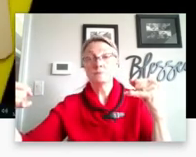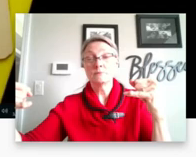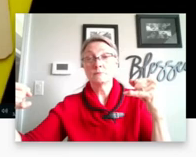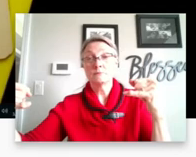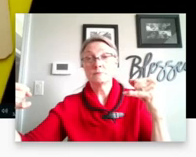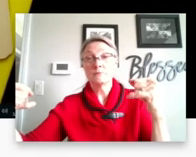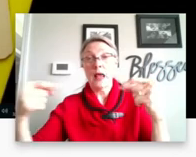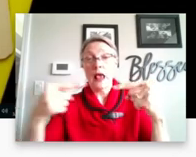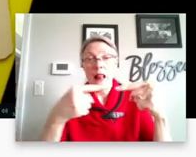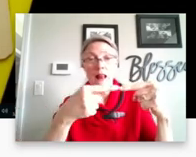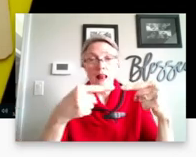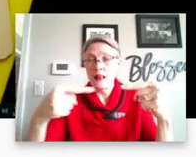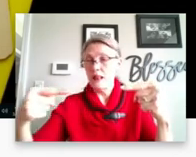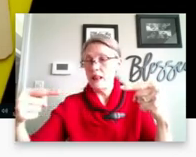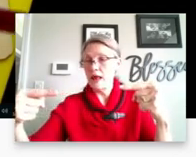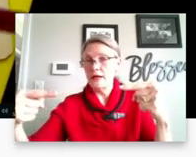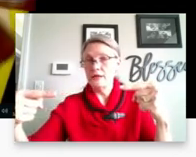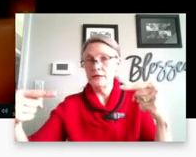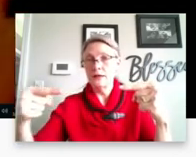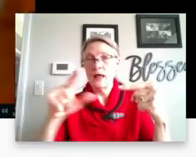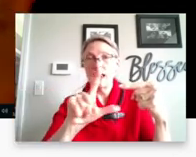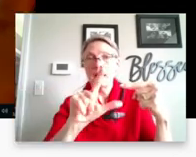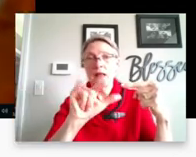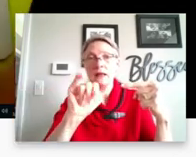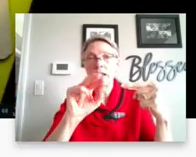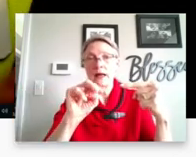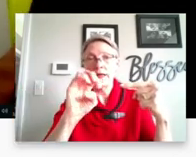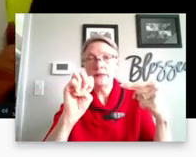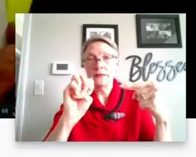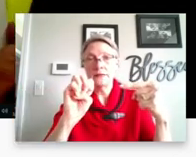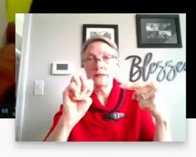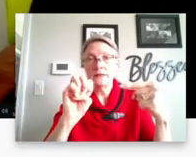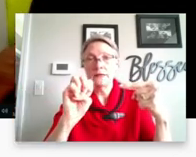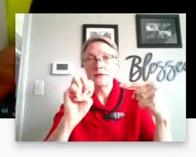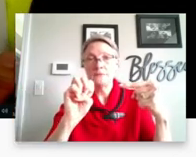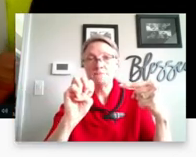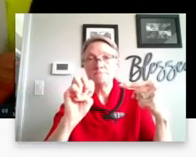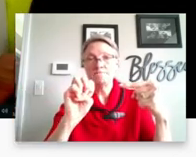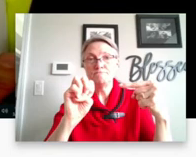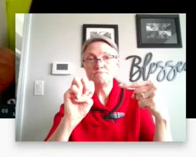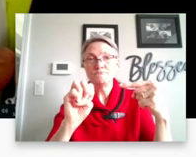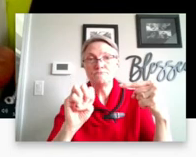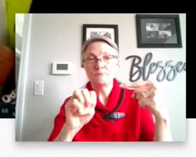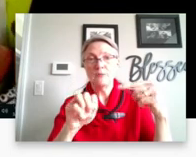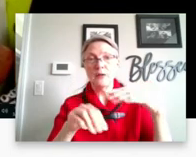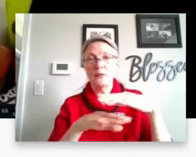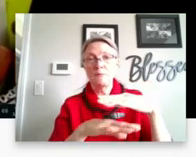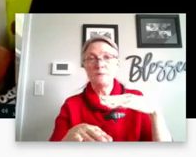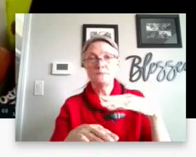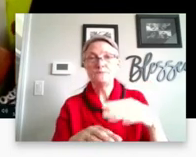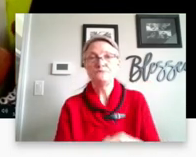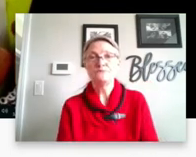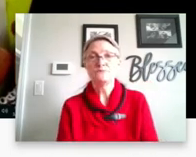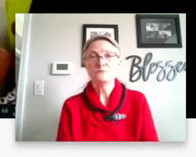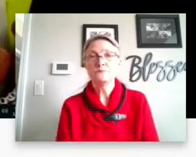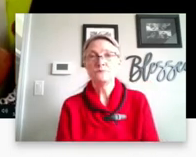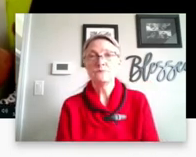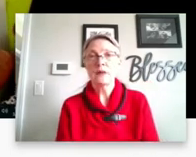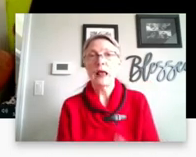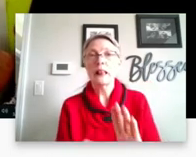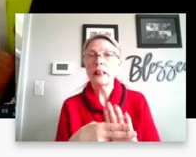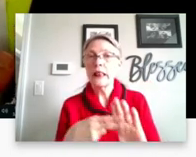almost just like a line, actually not almost a line, exactly a line along the bottom of my board, right? Now remember, just as labels